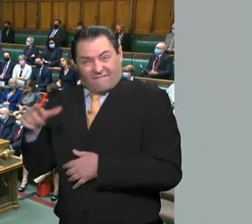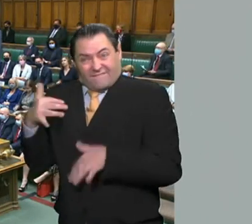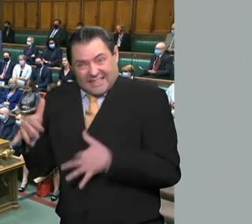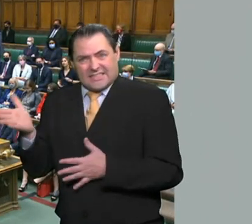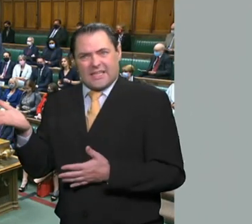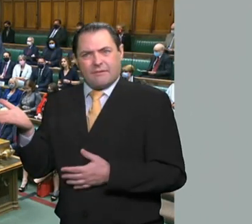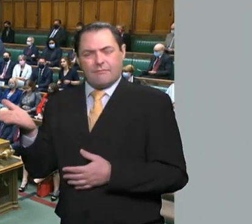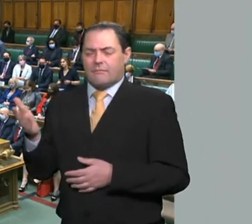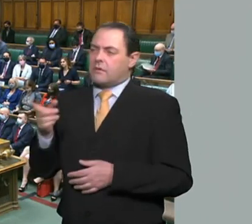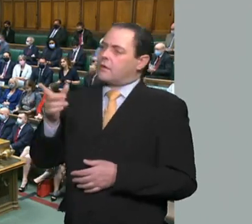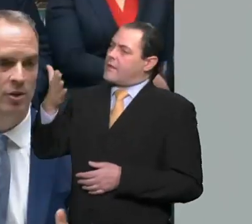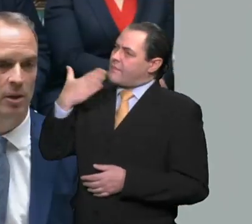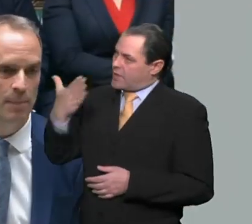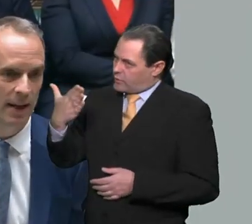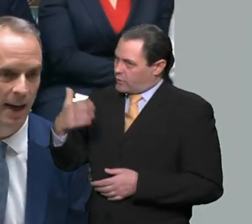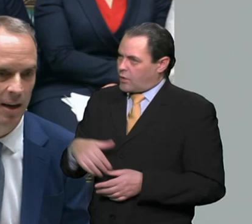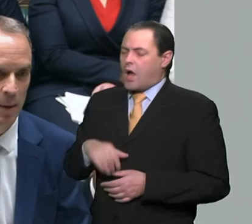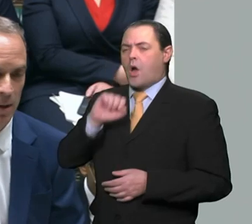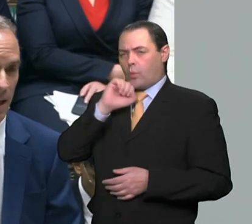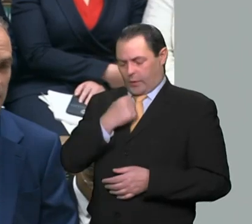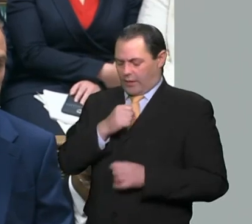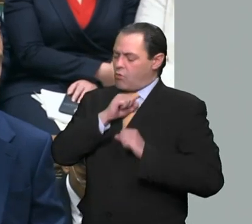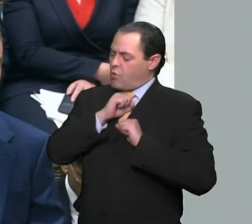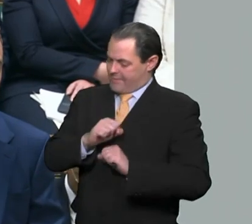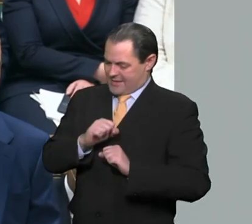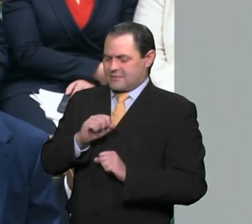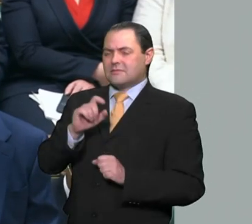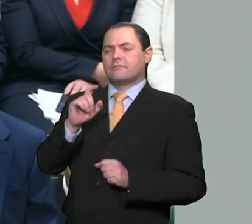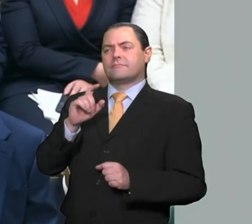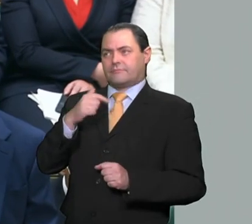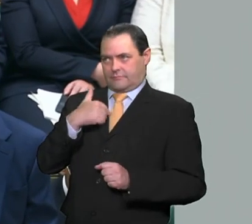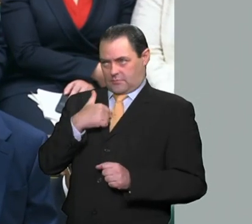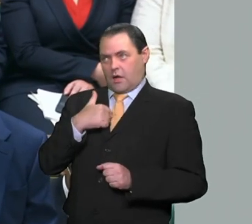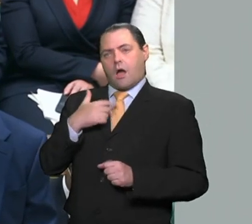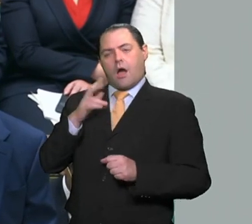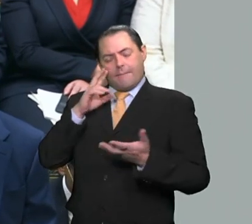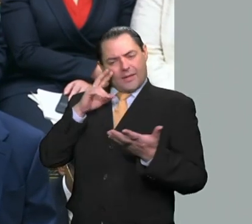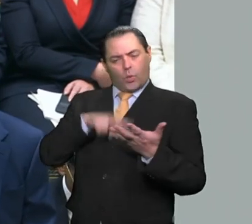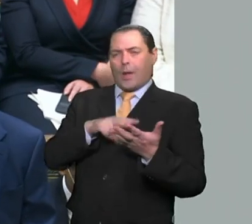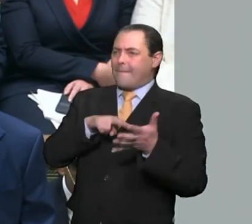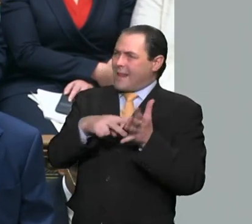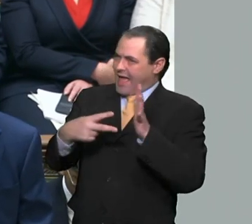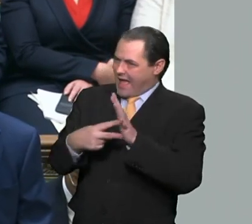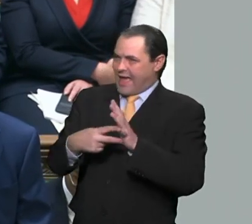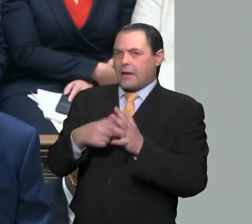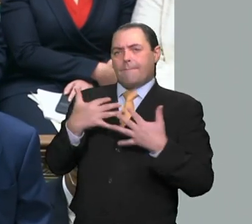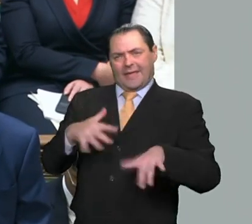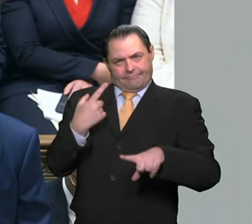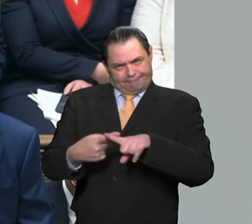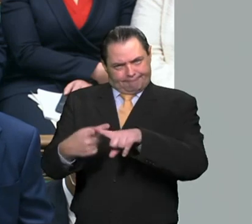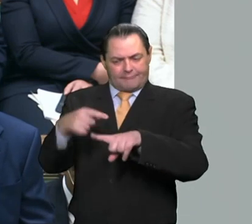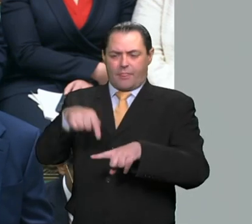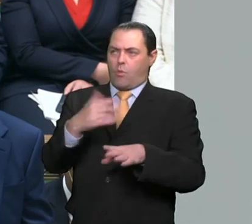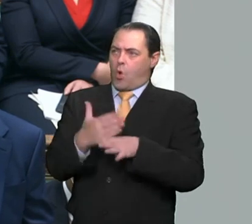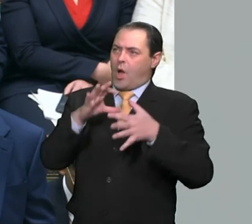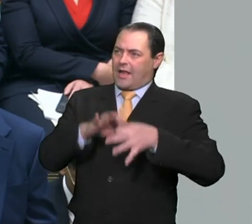Can I thank the Honourable Lady? I can absolutely make that commitment. I can tell her on day one I looked at the plans and expedited the work that we're doing on it.